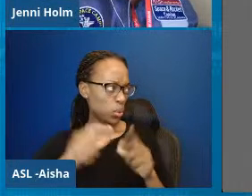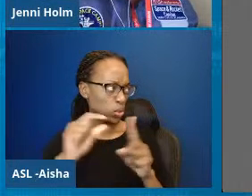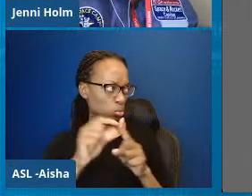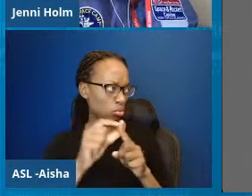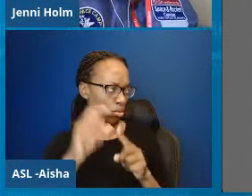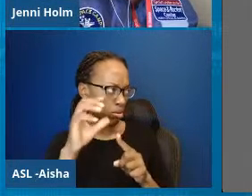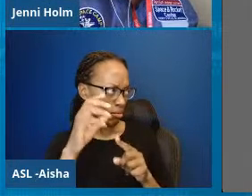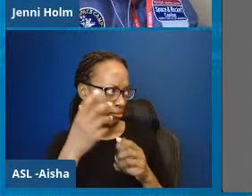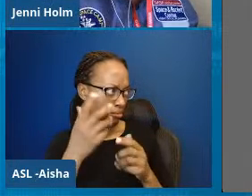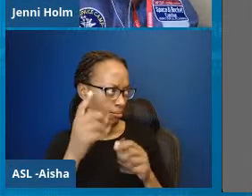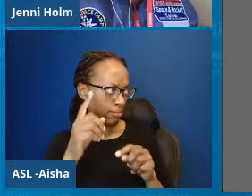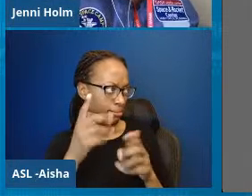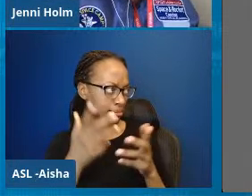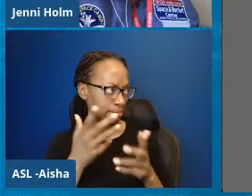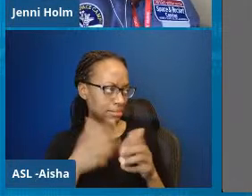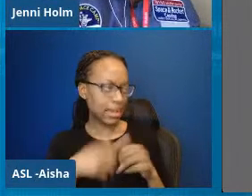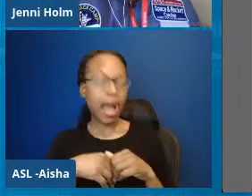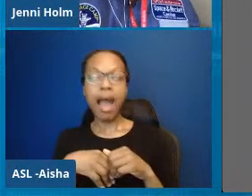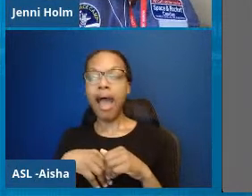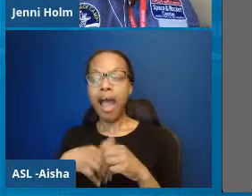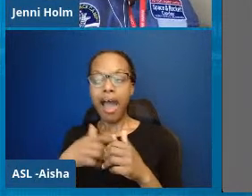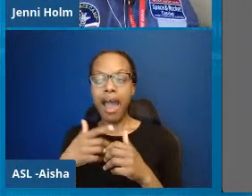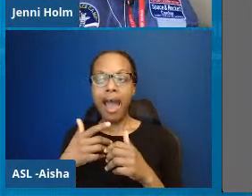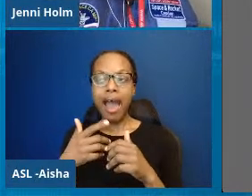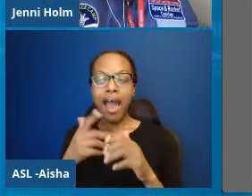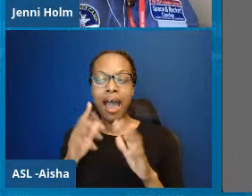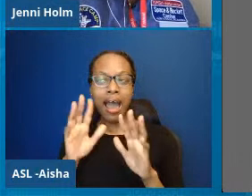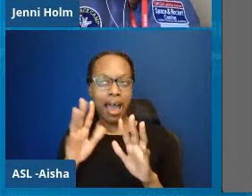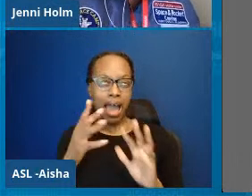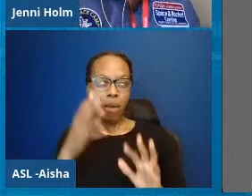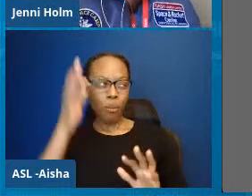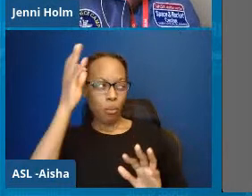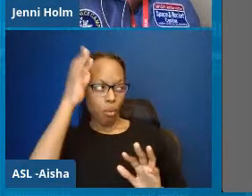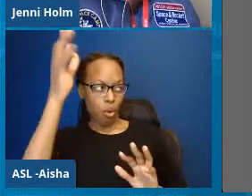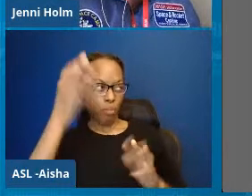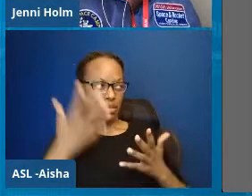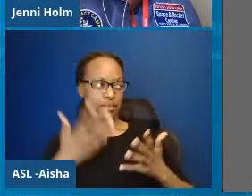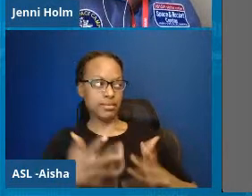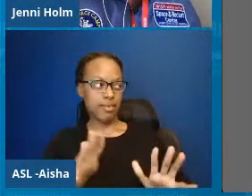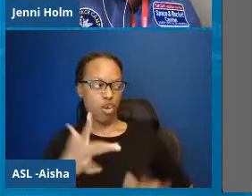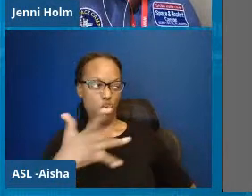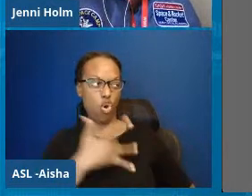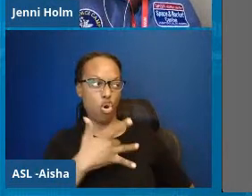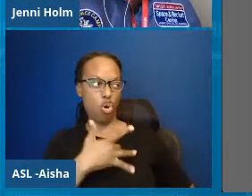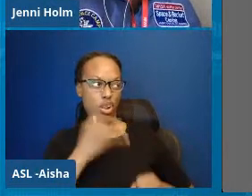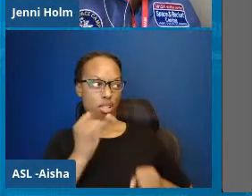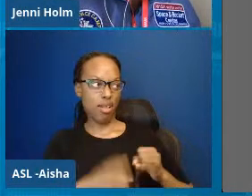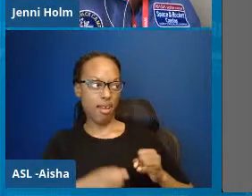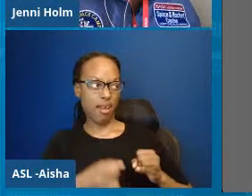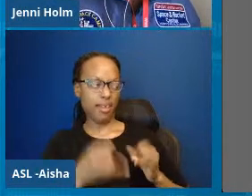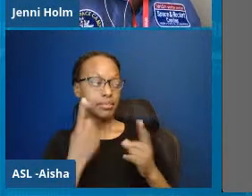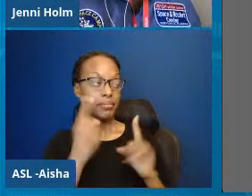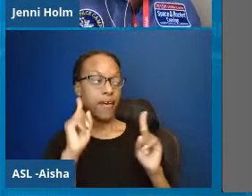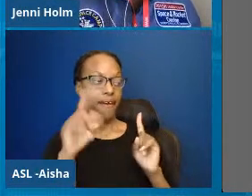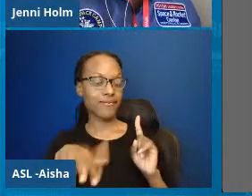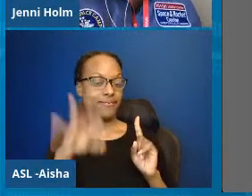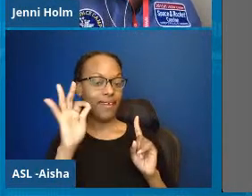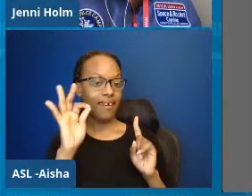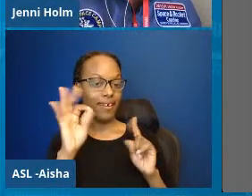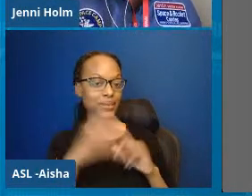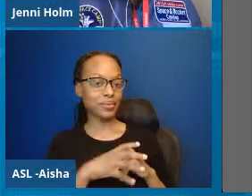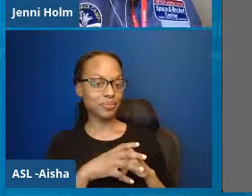I'm almost done. I just need to find heart. I've got everything but the heart. Oh, I just found it. Yep, good